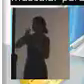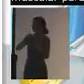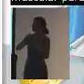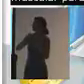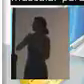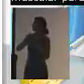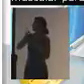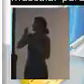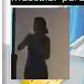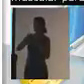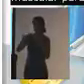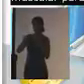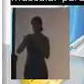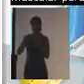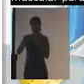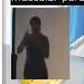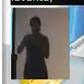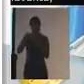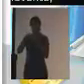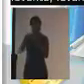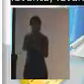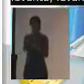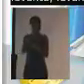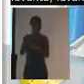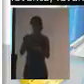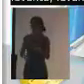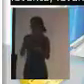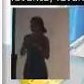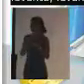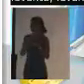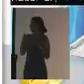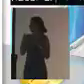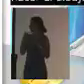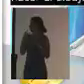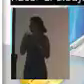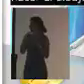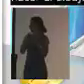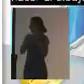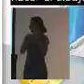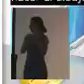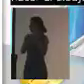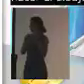the pen and put it down? That's the contraction and distension movement.